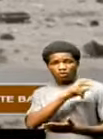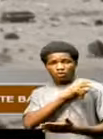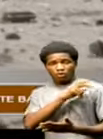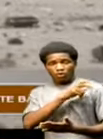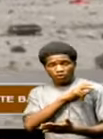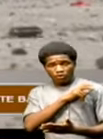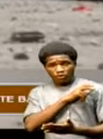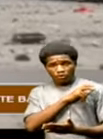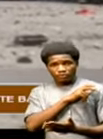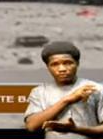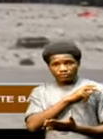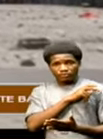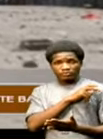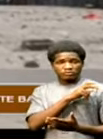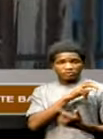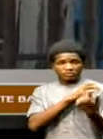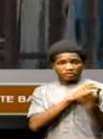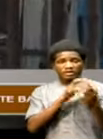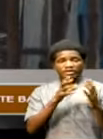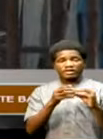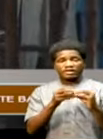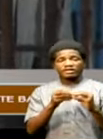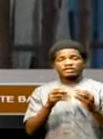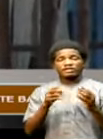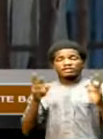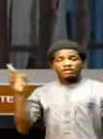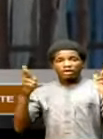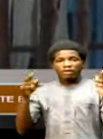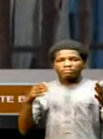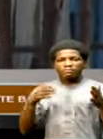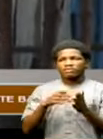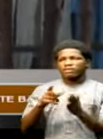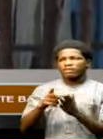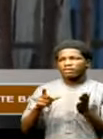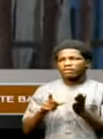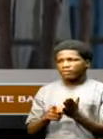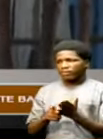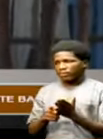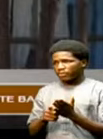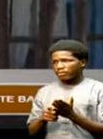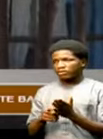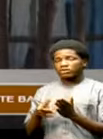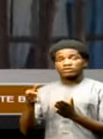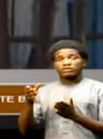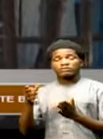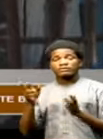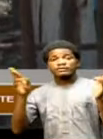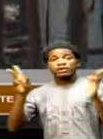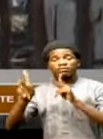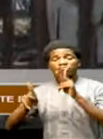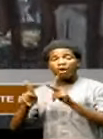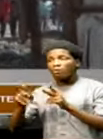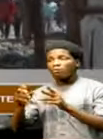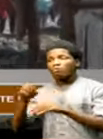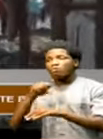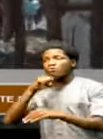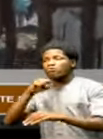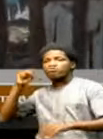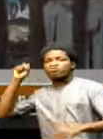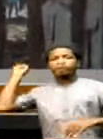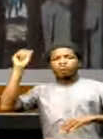the demonstrations were illegal. Police clashed with stone-throwing demonstrators in Nairobi's largest